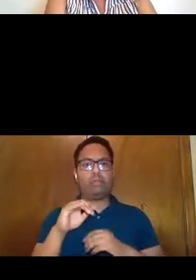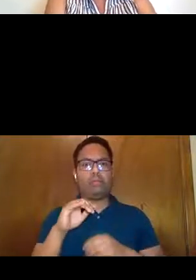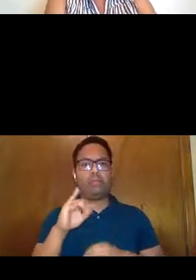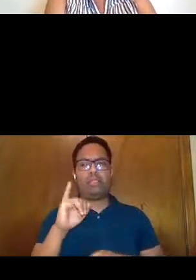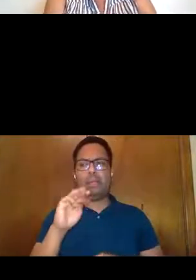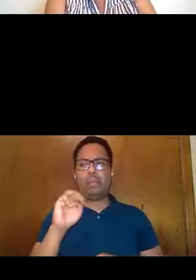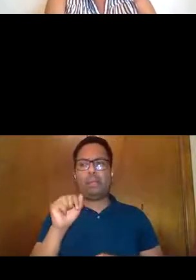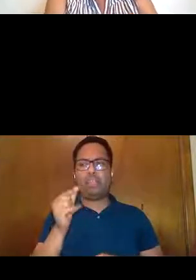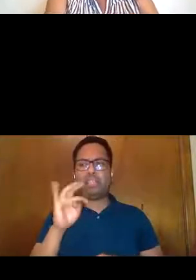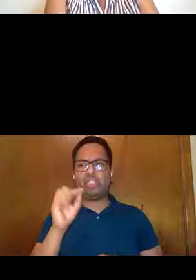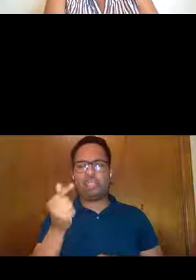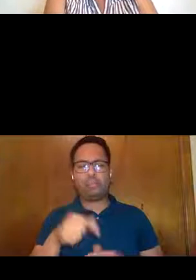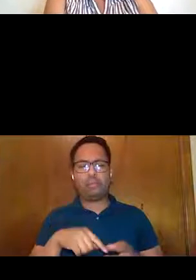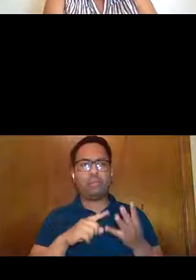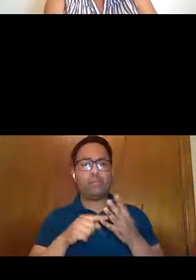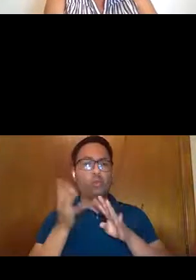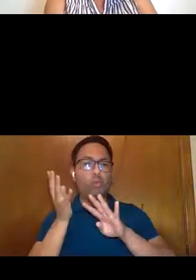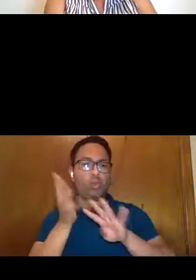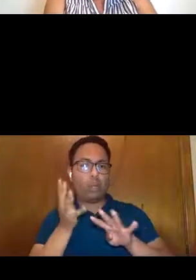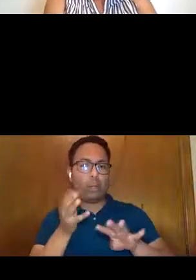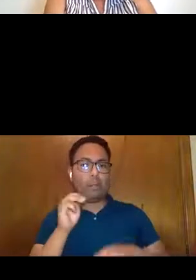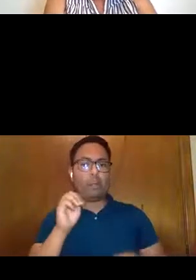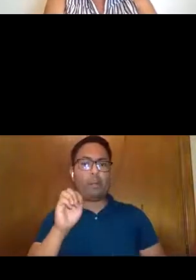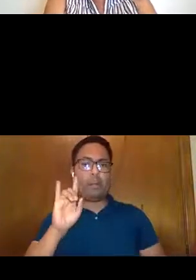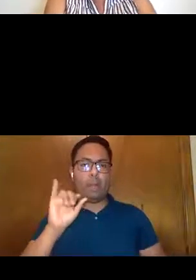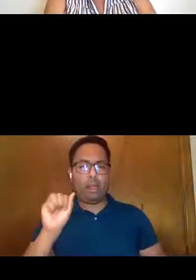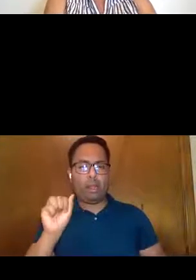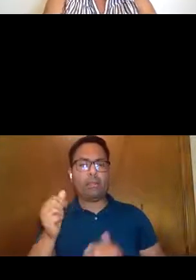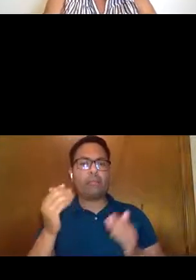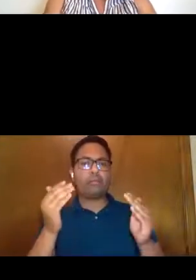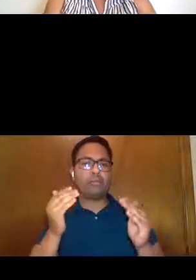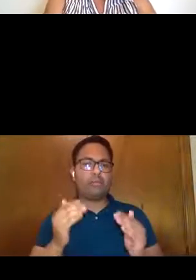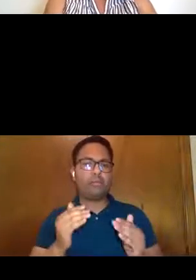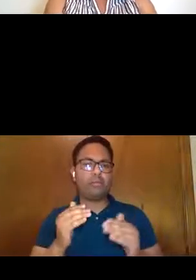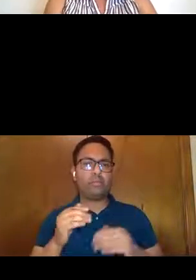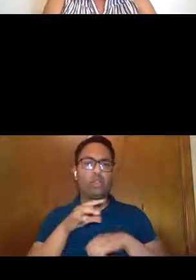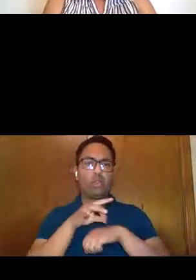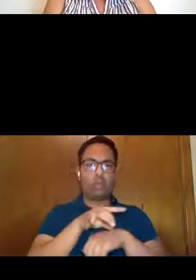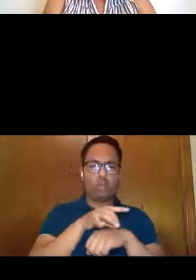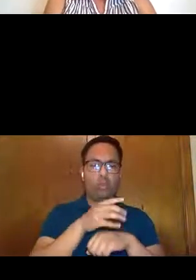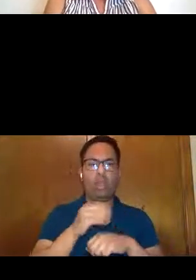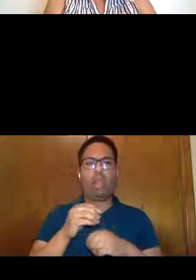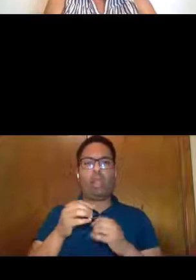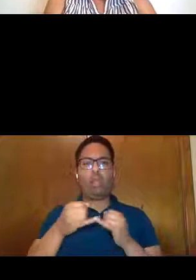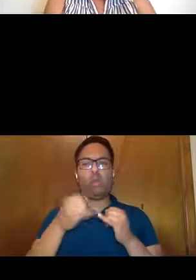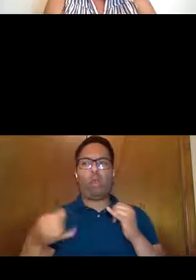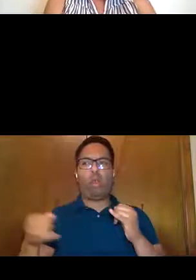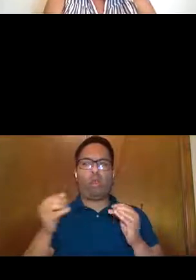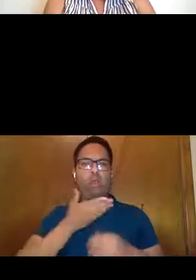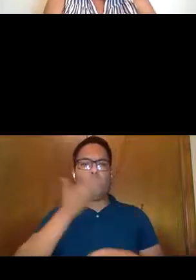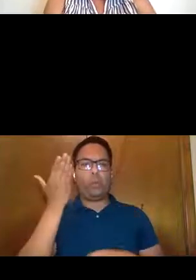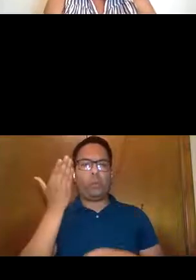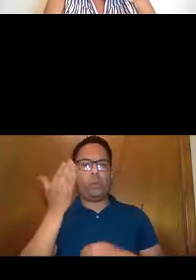streaming media, terrestrial and wireless communications. And then finally, our third